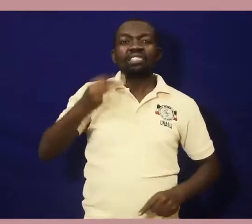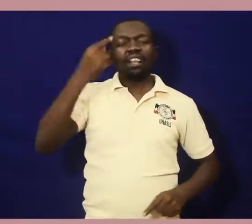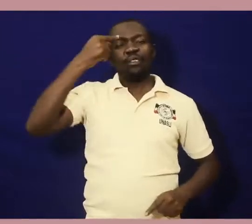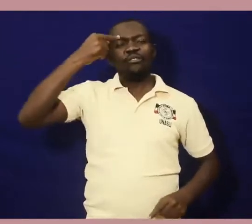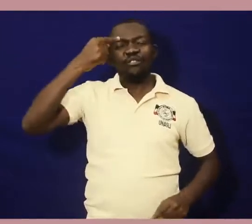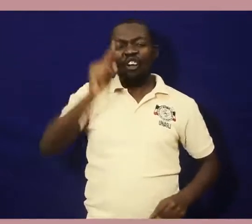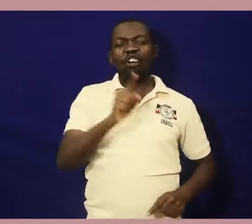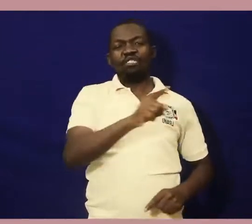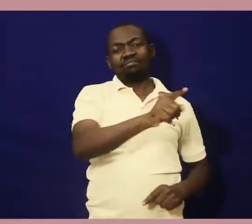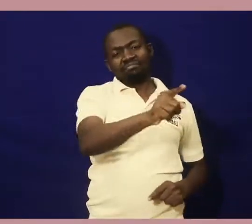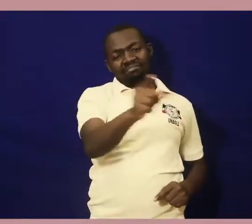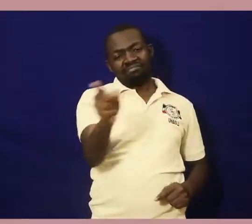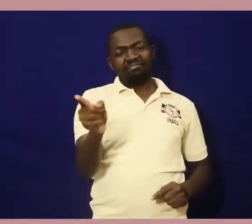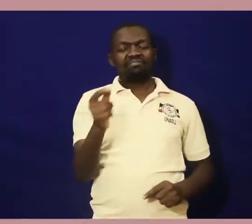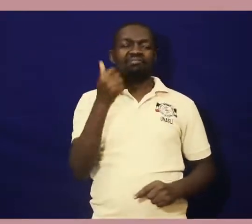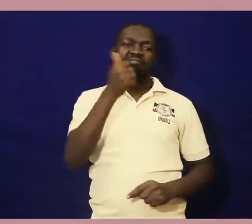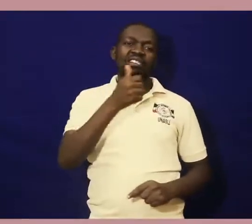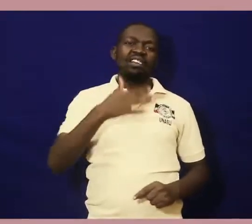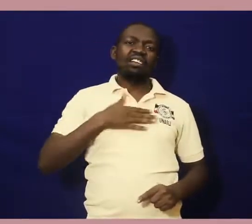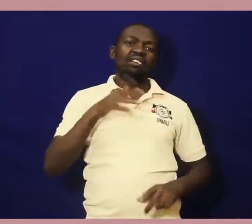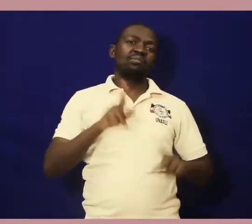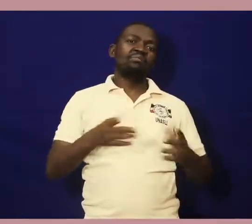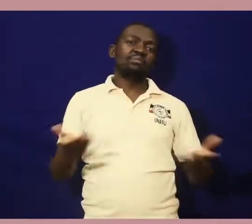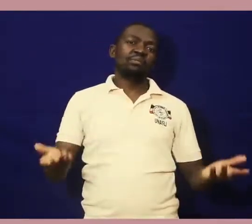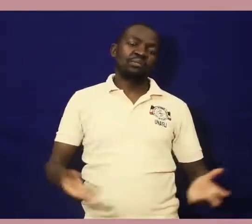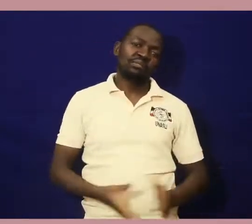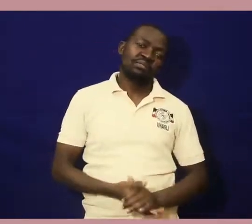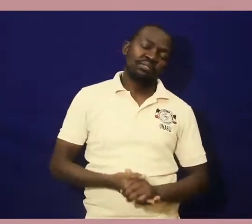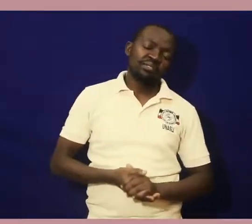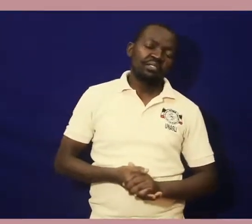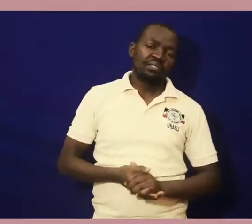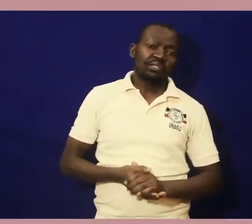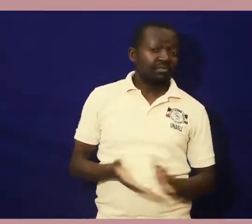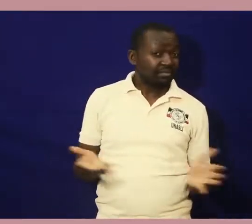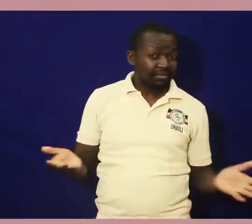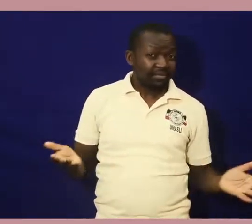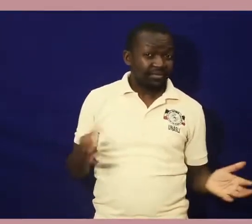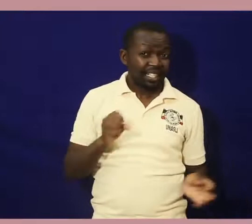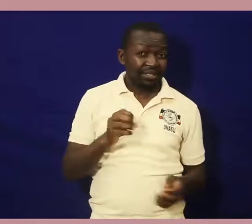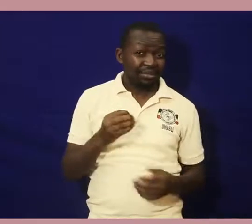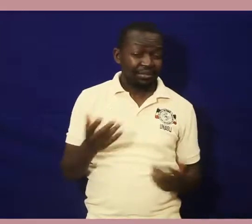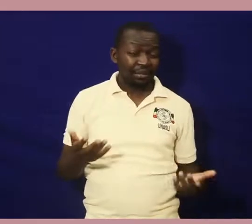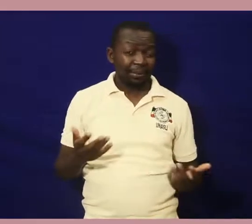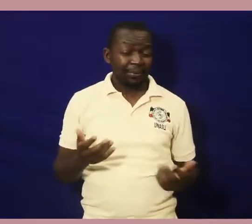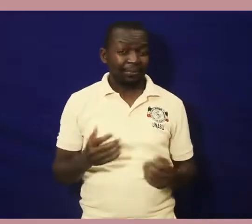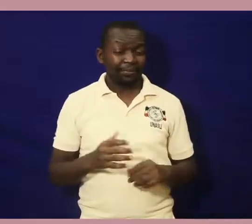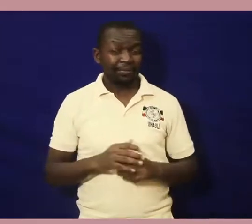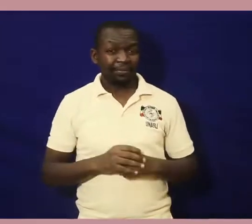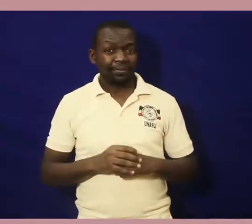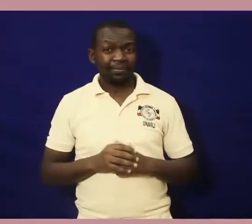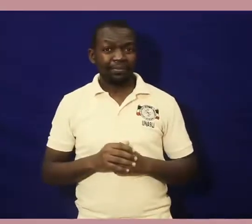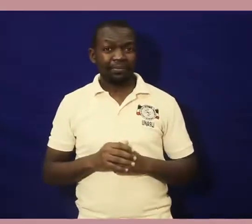for our people. So,